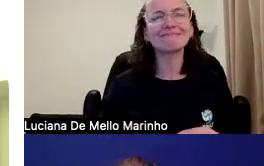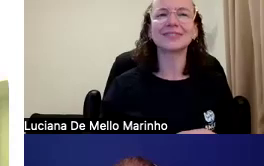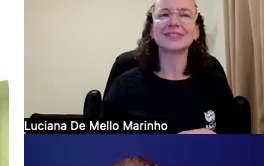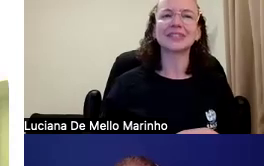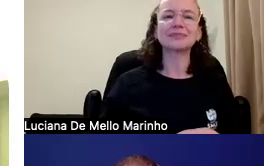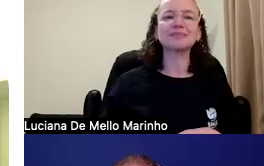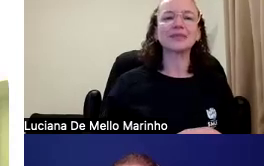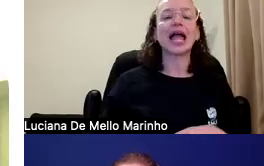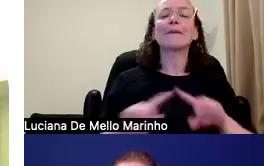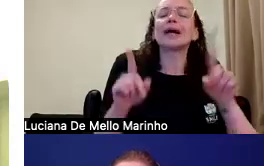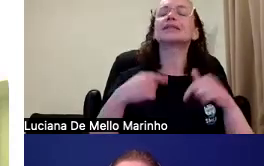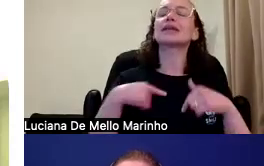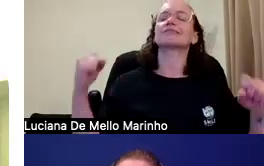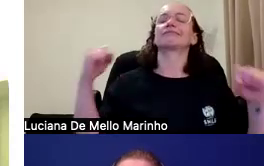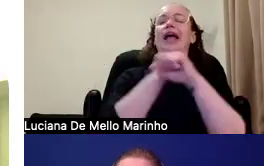different.